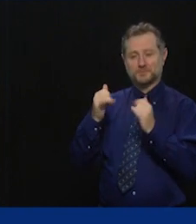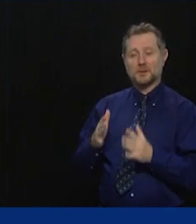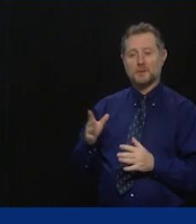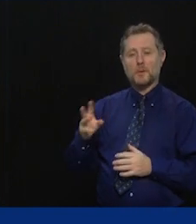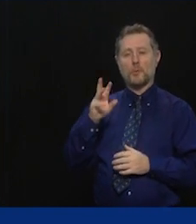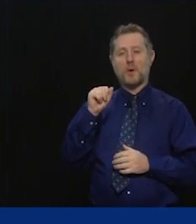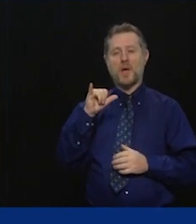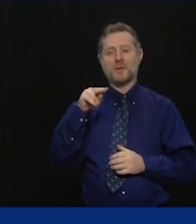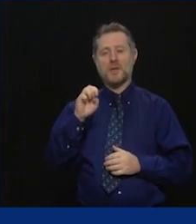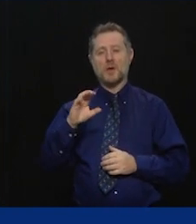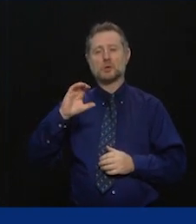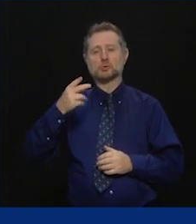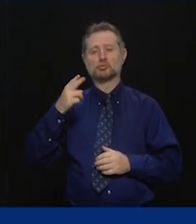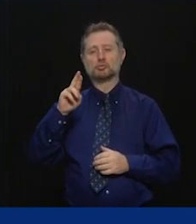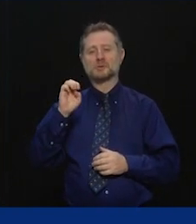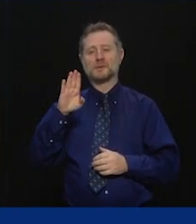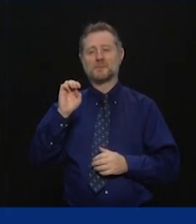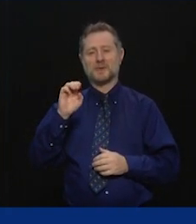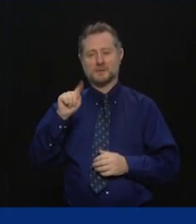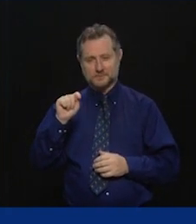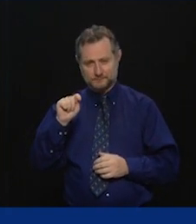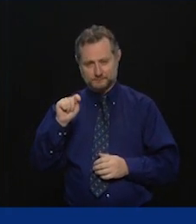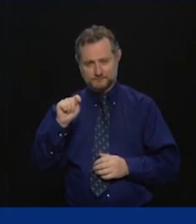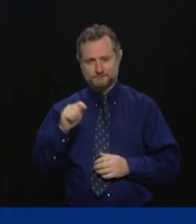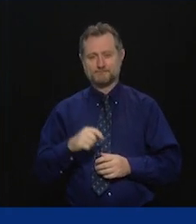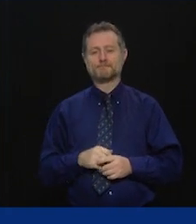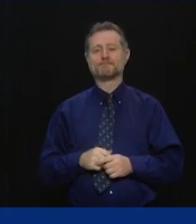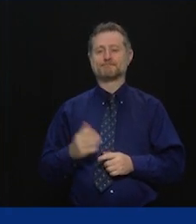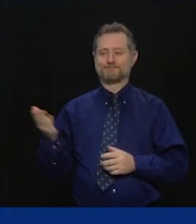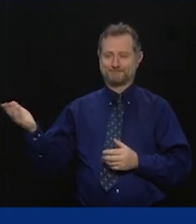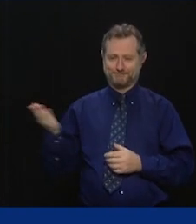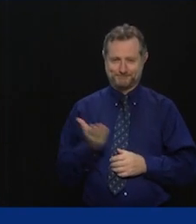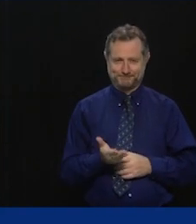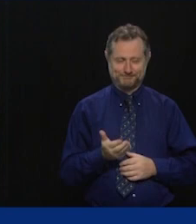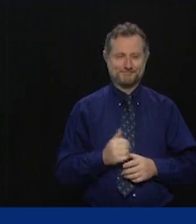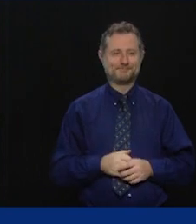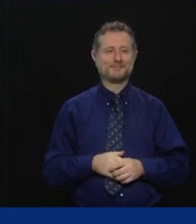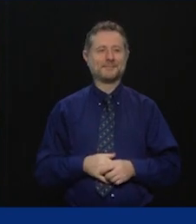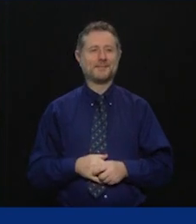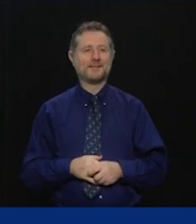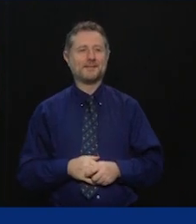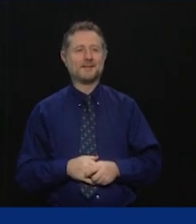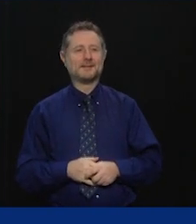Corbett is going to be saying a few words, and I want to welcome him to the podium.